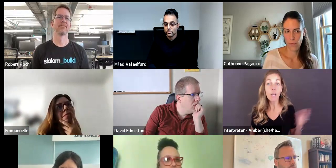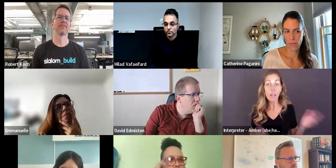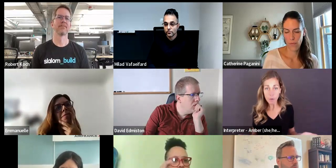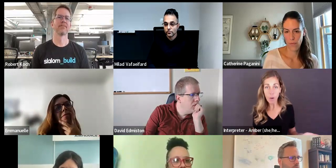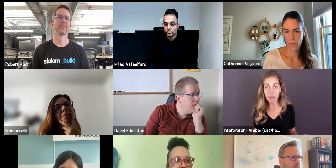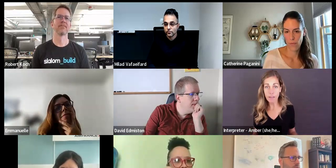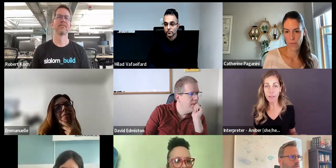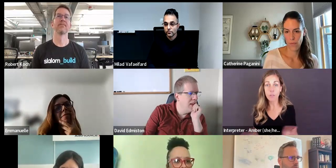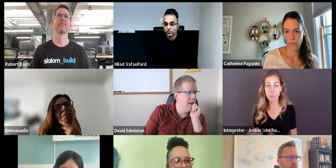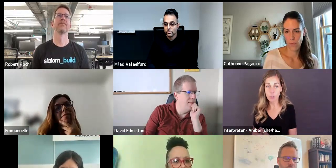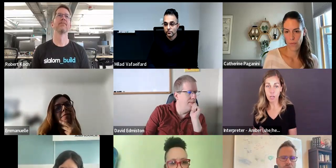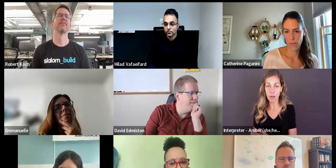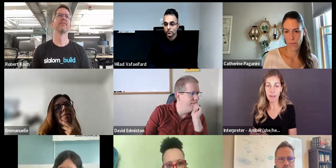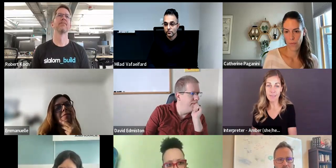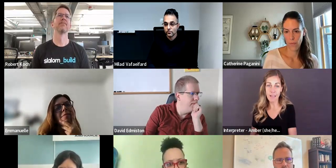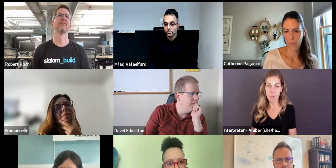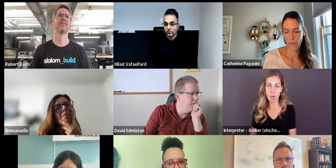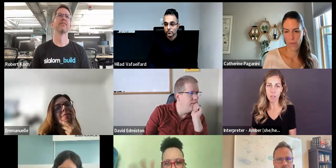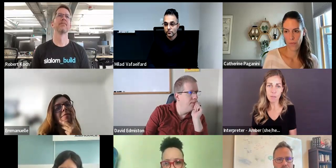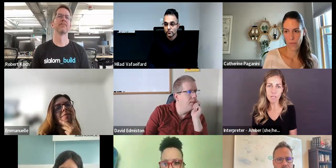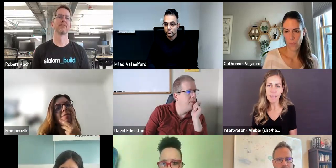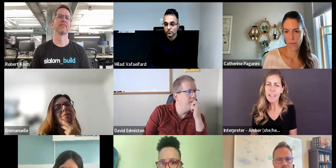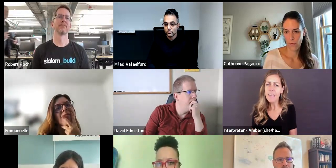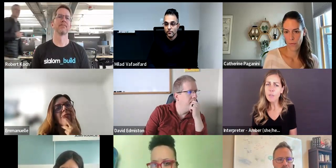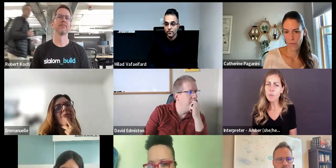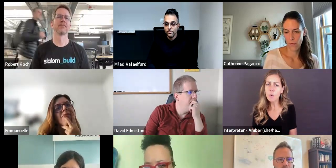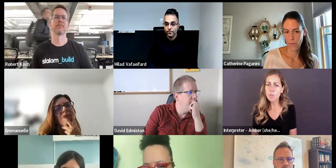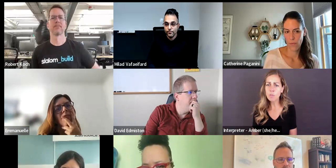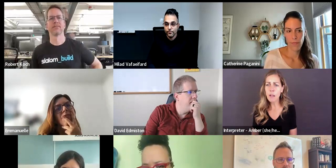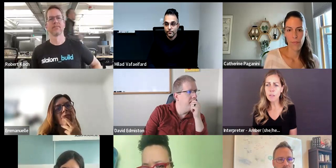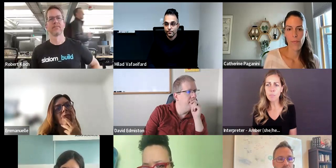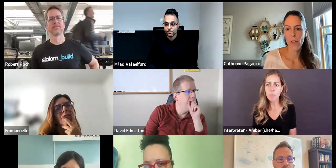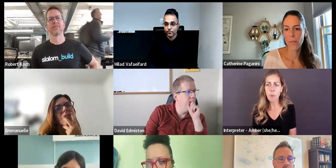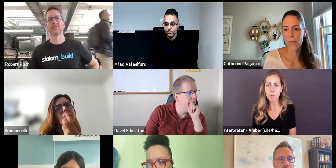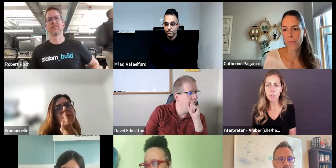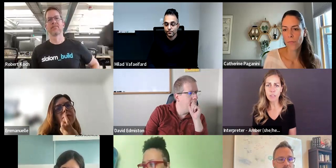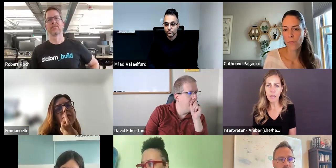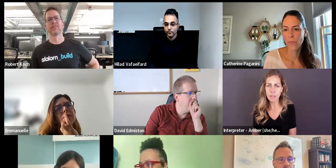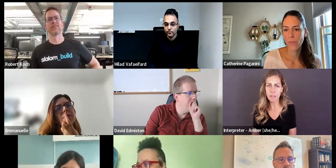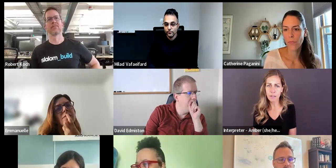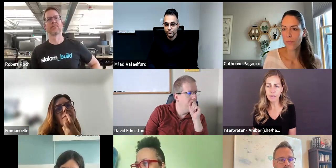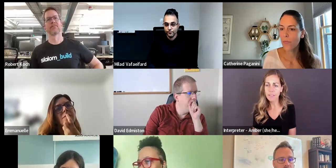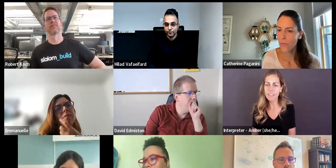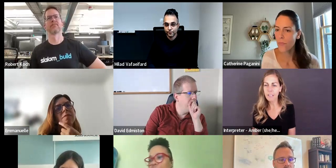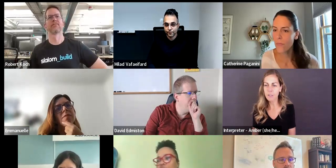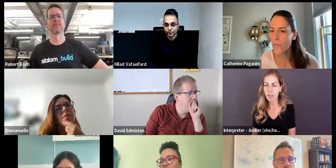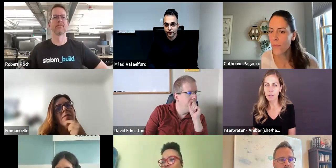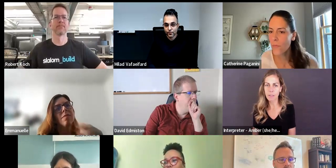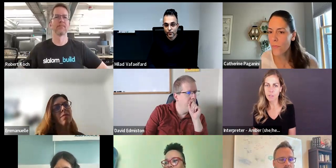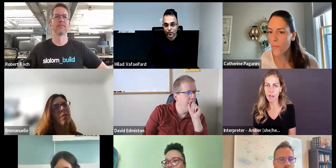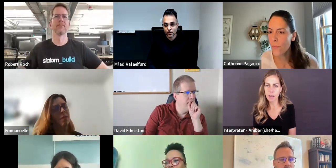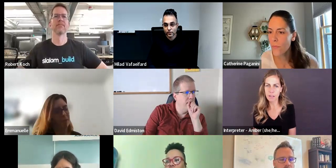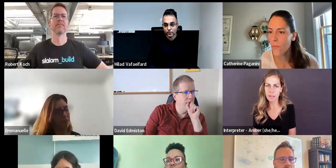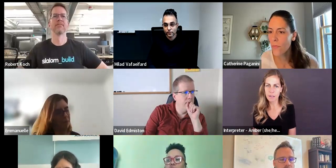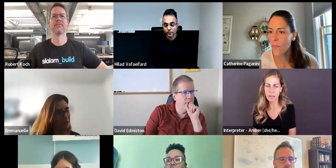smoothly? If you have ideas, share it in that document. Catherine, would you mind posting that second document